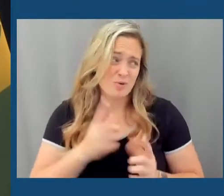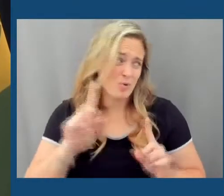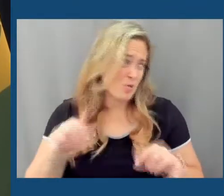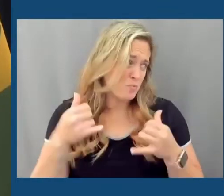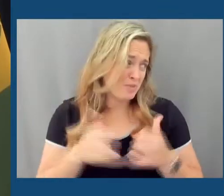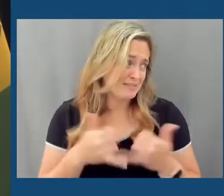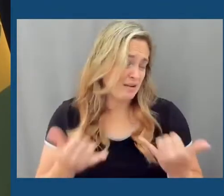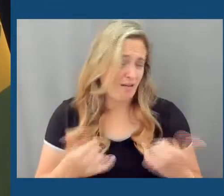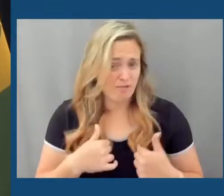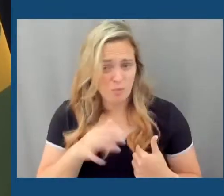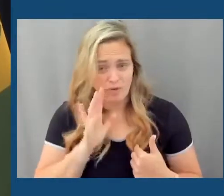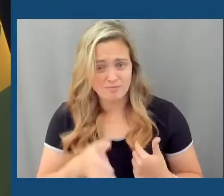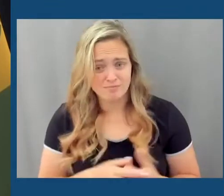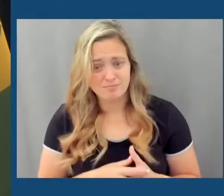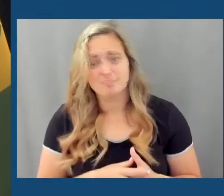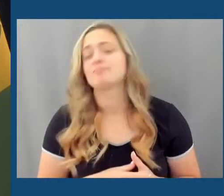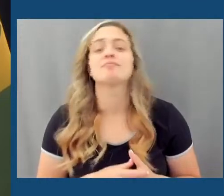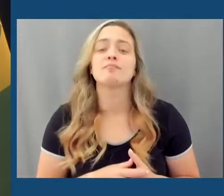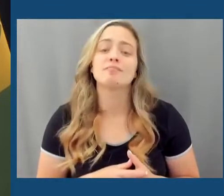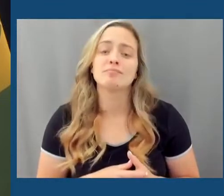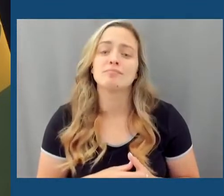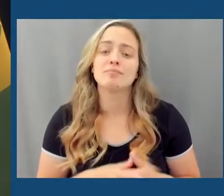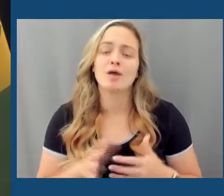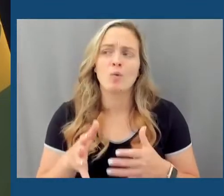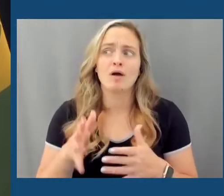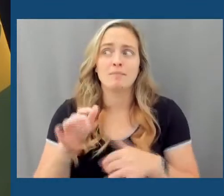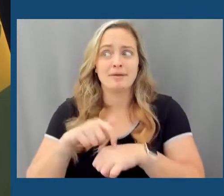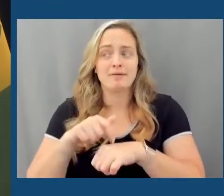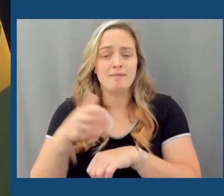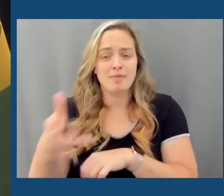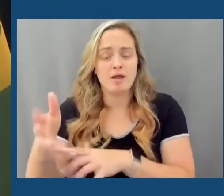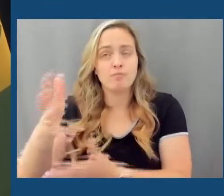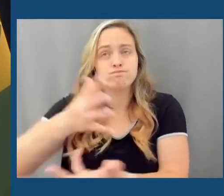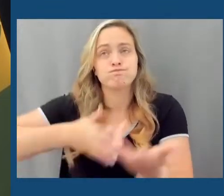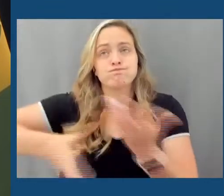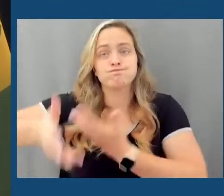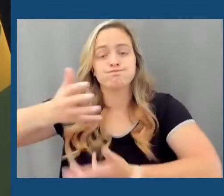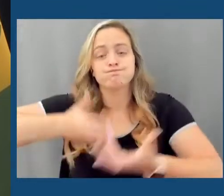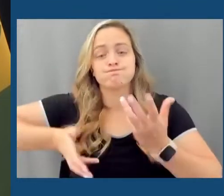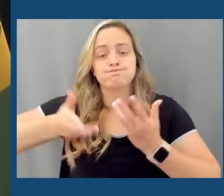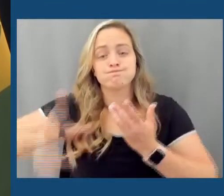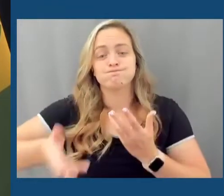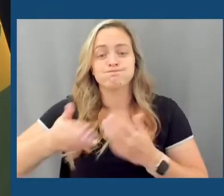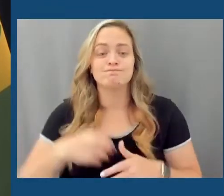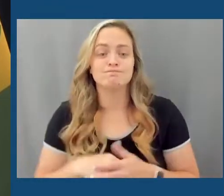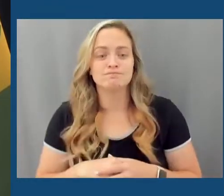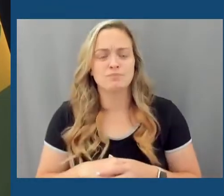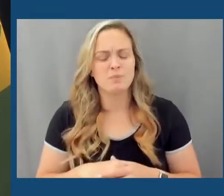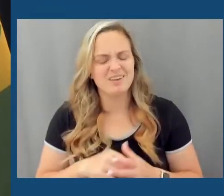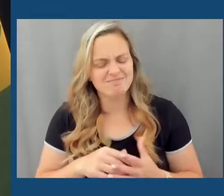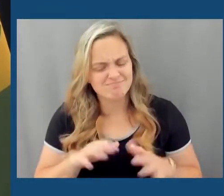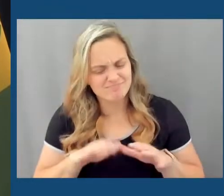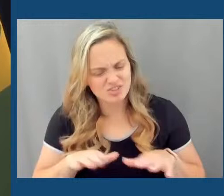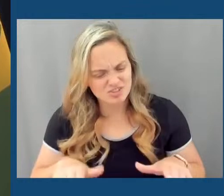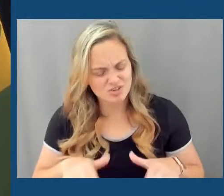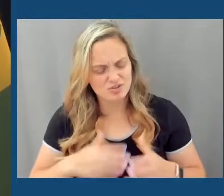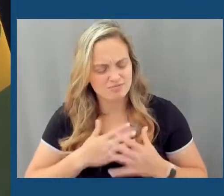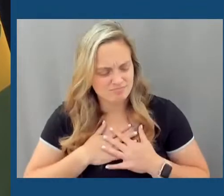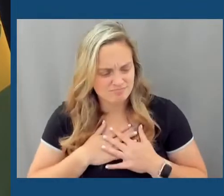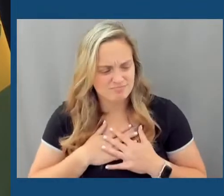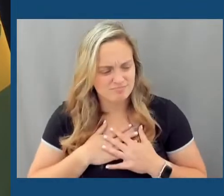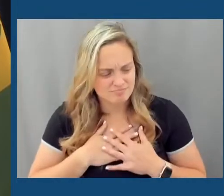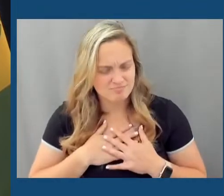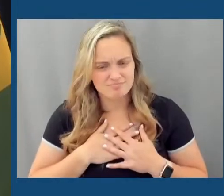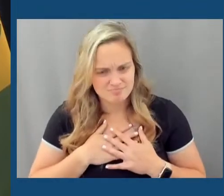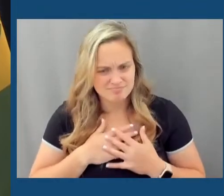today. That's where I want to spend my time. It just reminds us all, to core we're children. We all have this sense